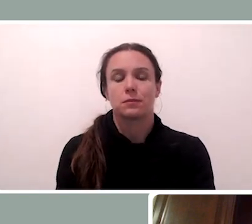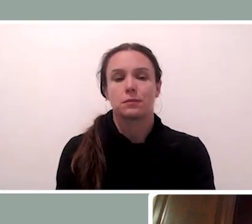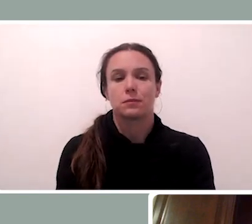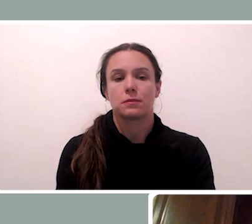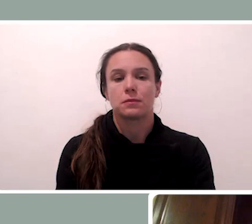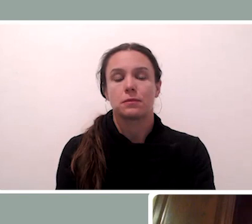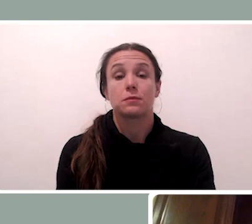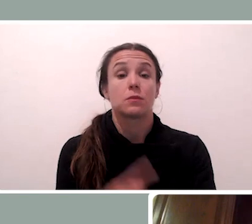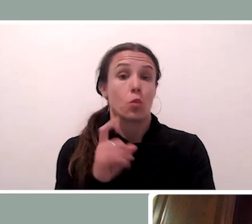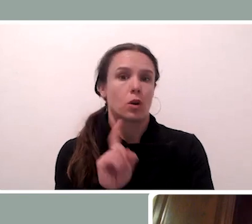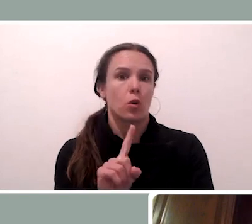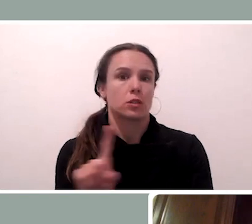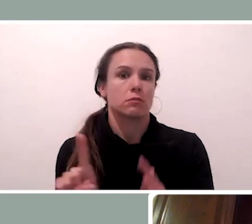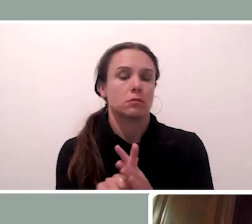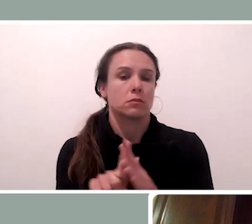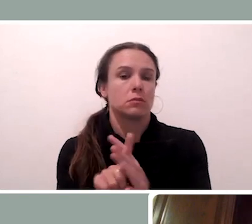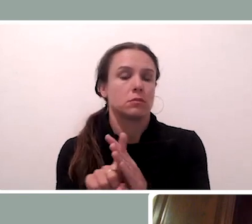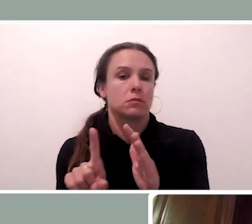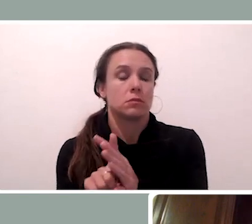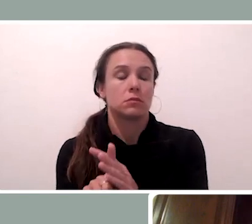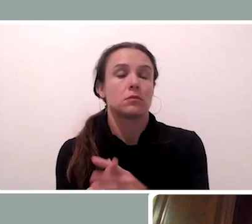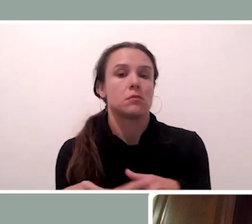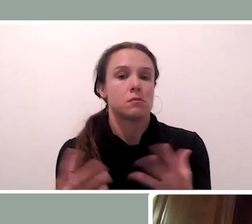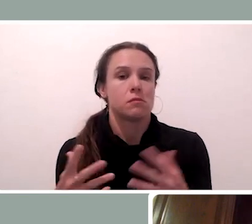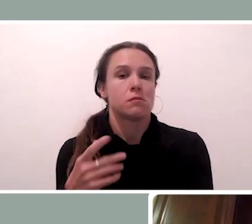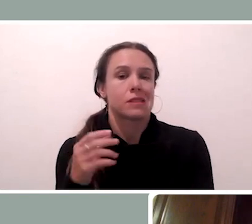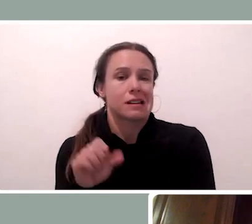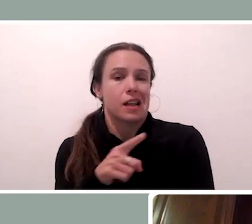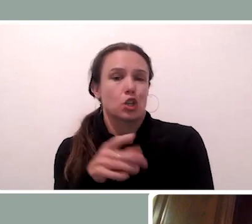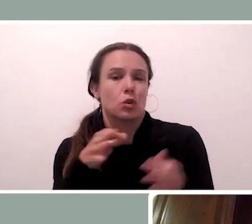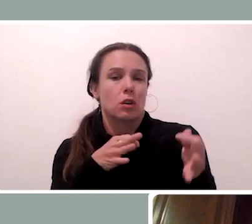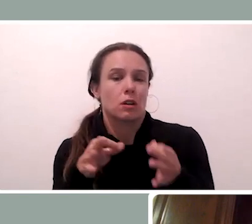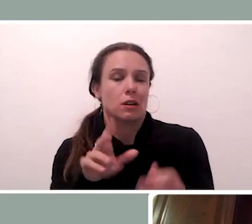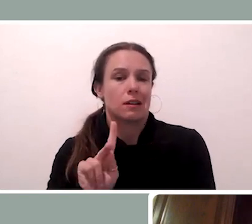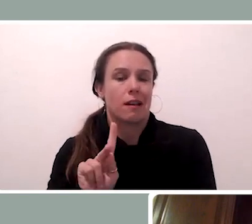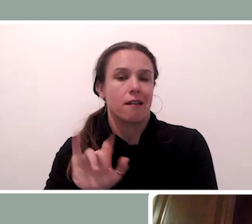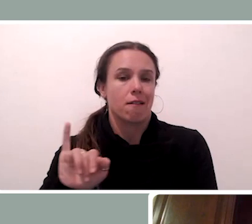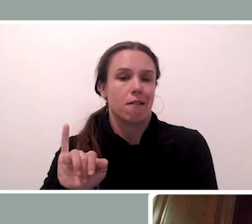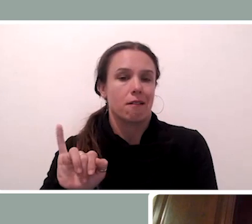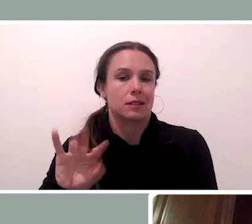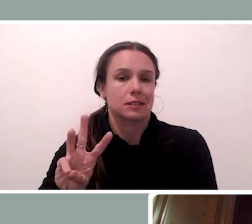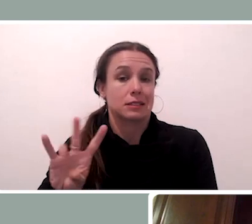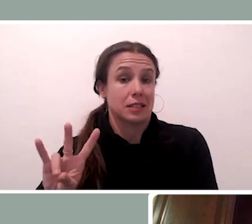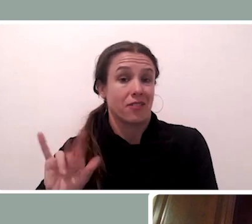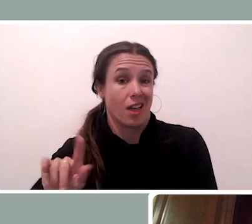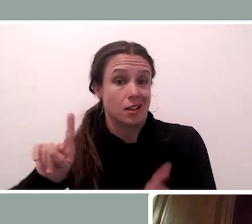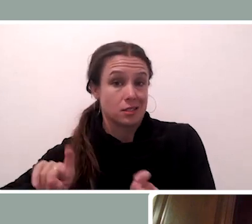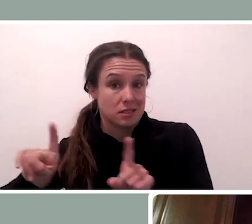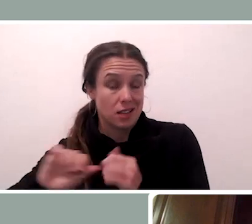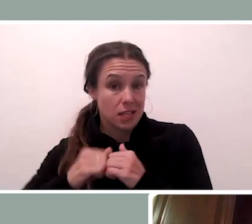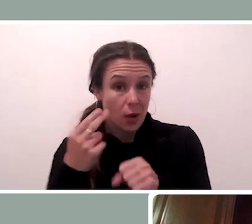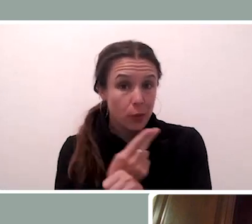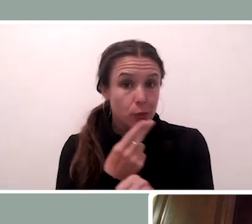seeing repeatedly here is for you to talk a little bit about the Ki-67 test, right, how it's used in